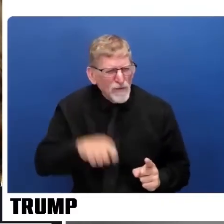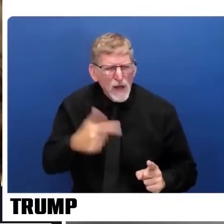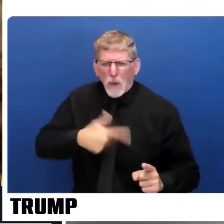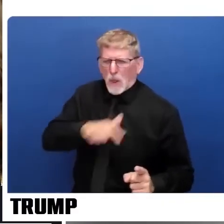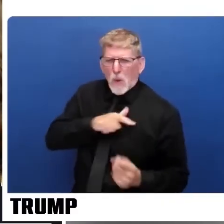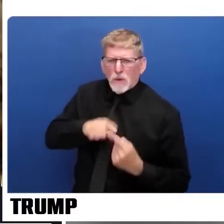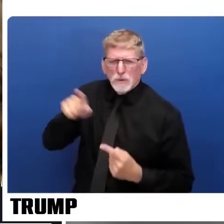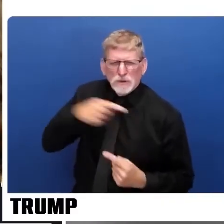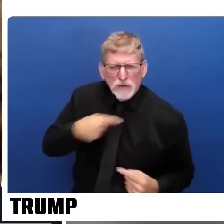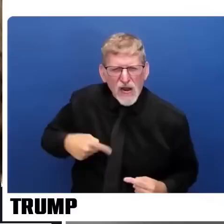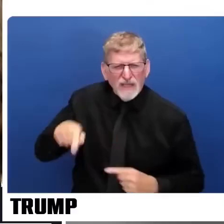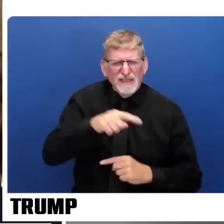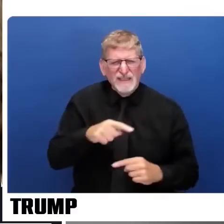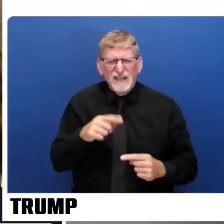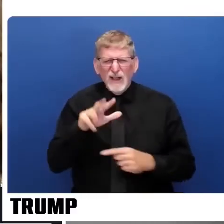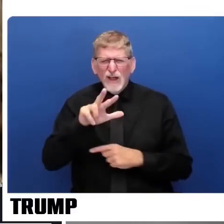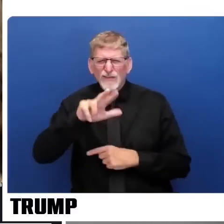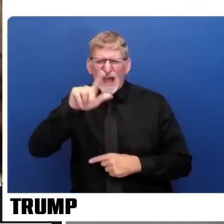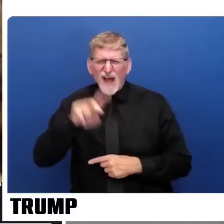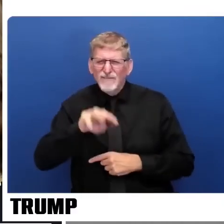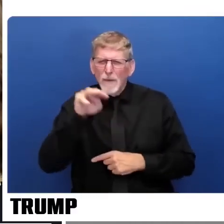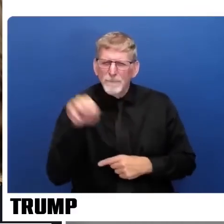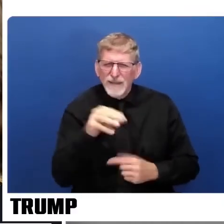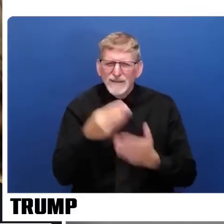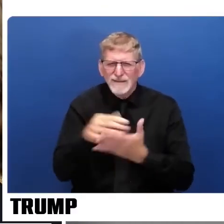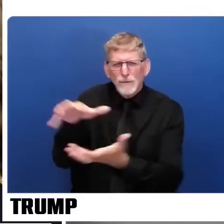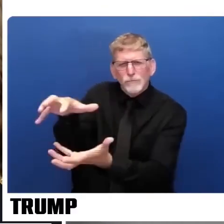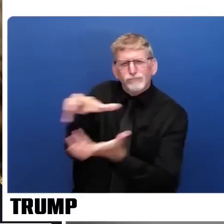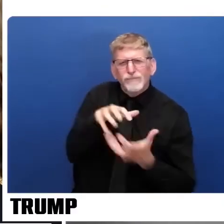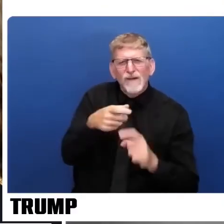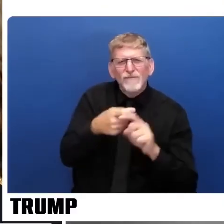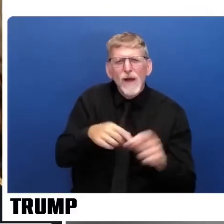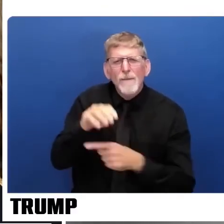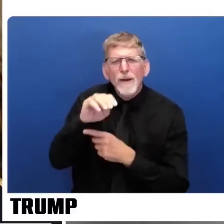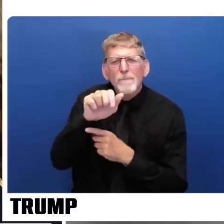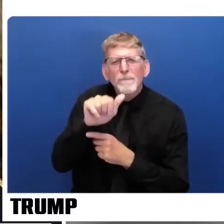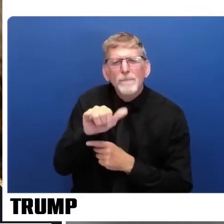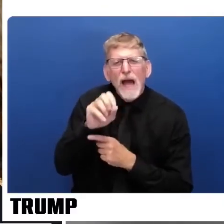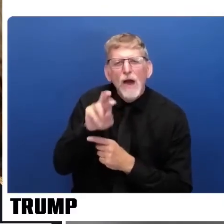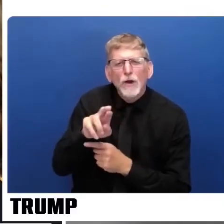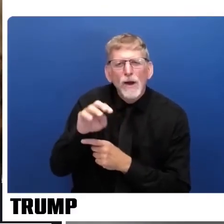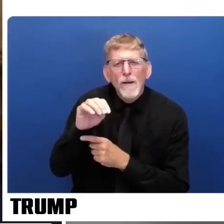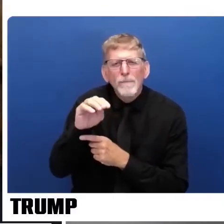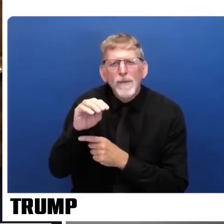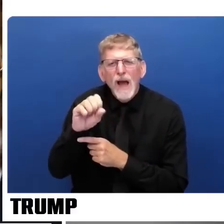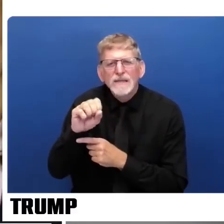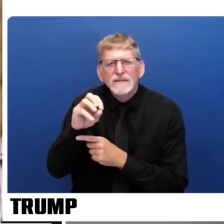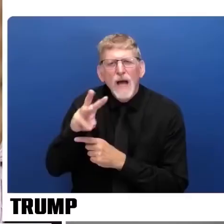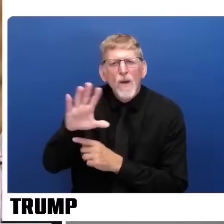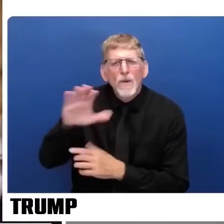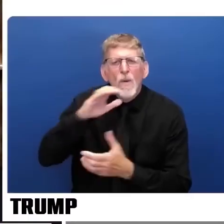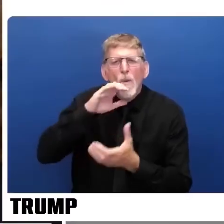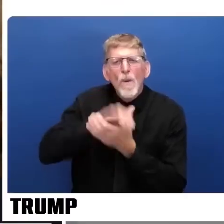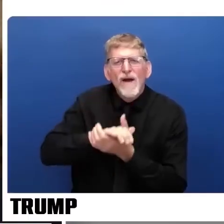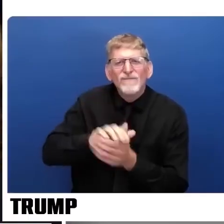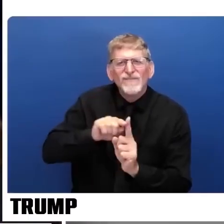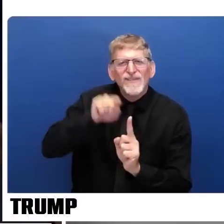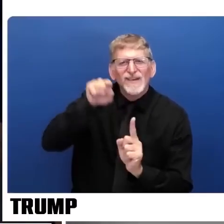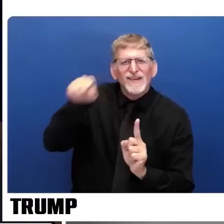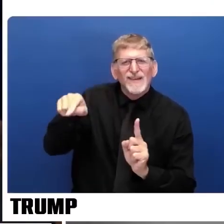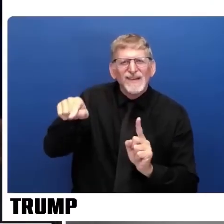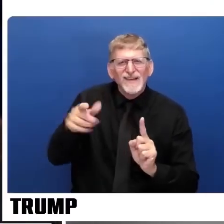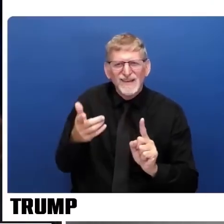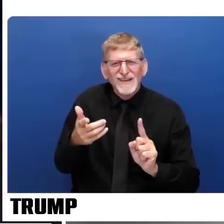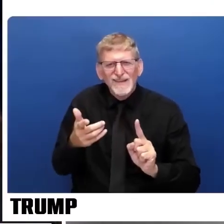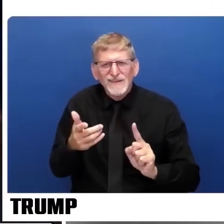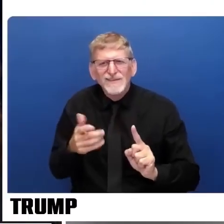$3.5 million from the mayor of Moscow's wife? Why did she pay him $3.5 million? This